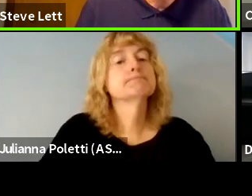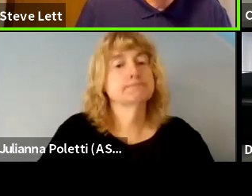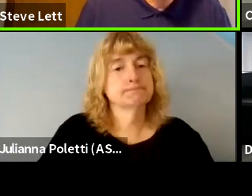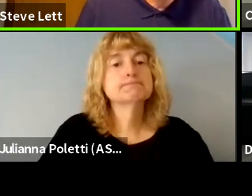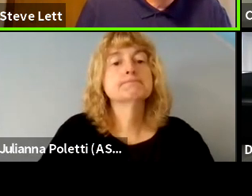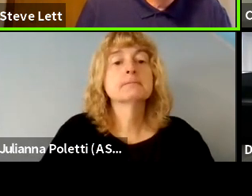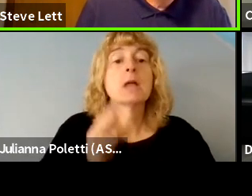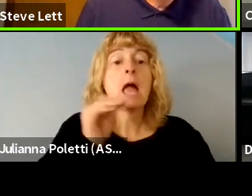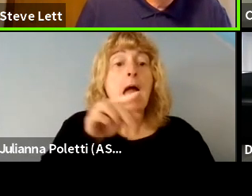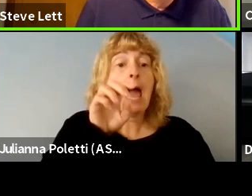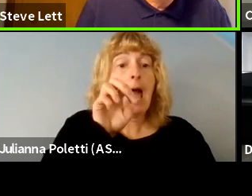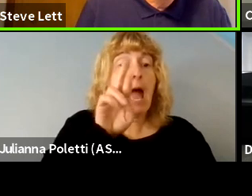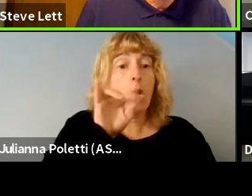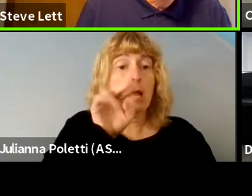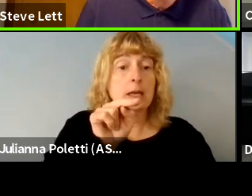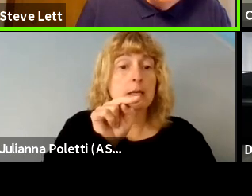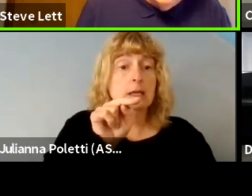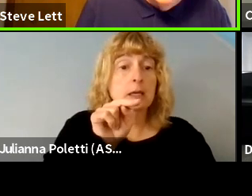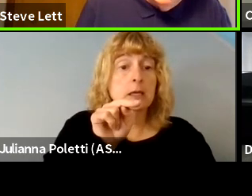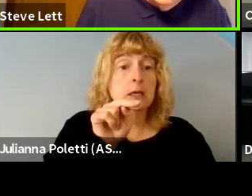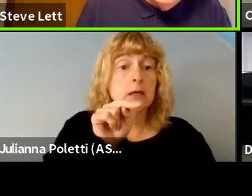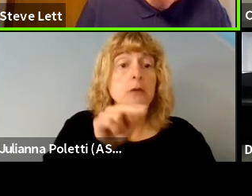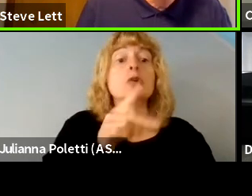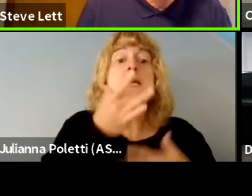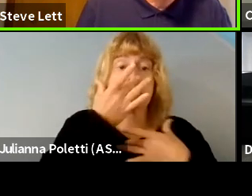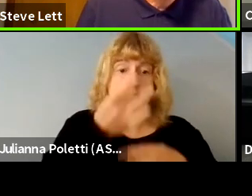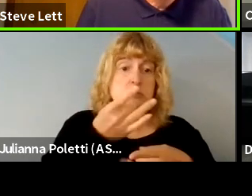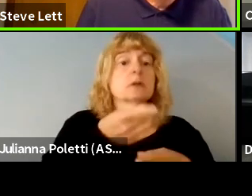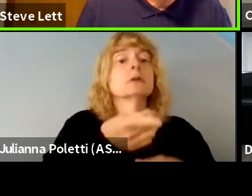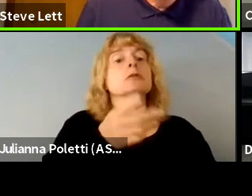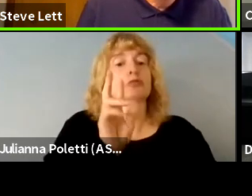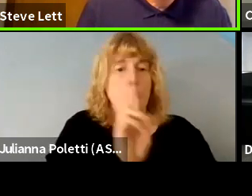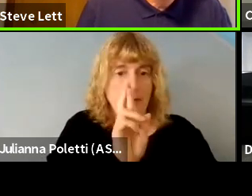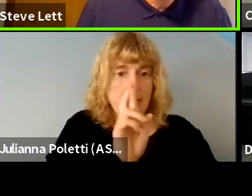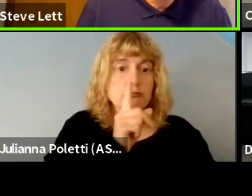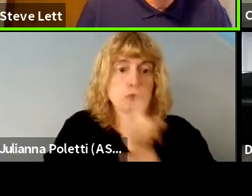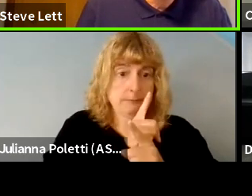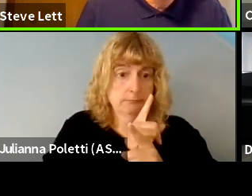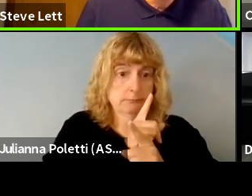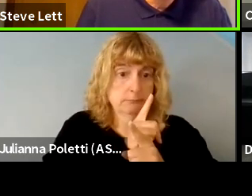Okay, and Erin was interested and she's Republican, right?